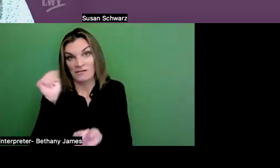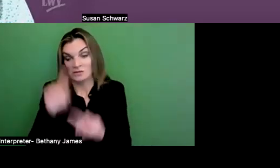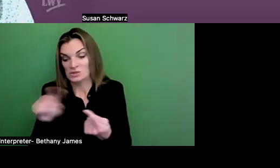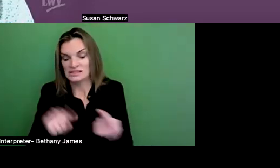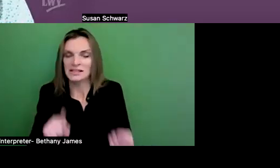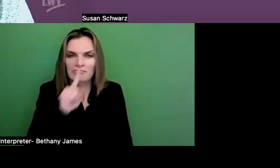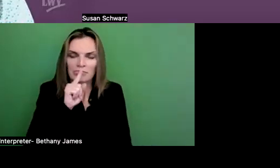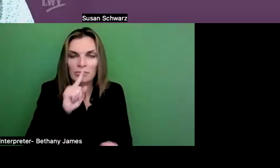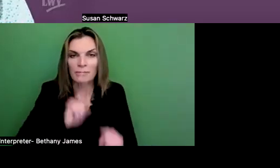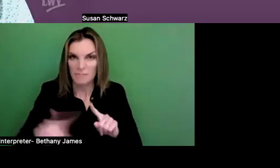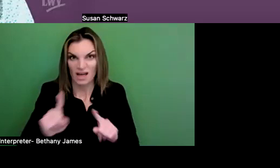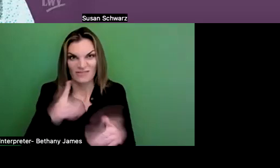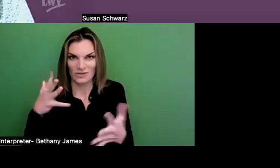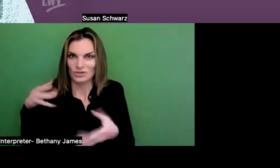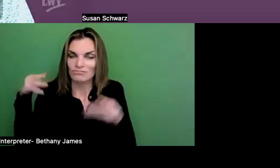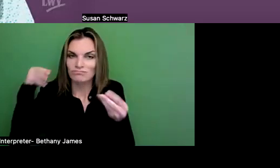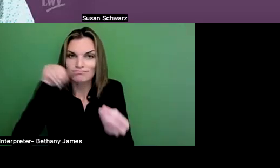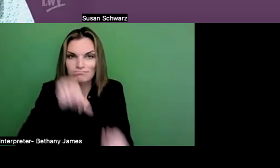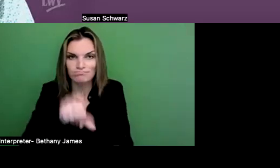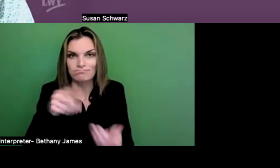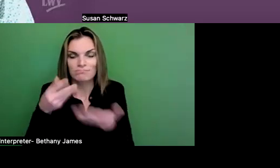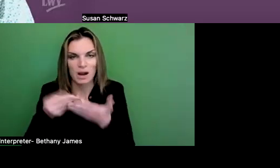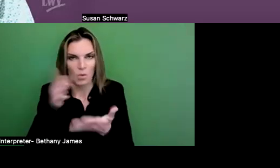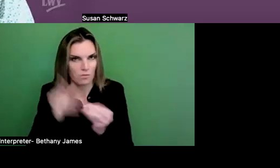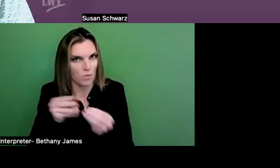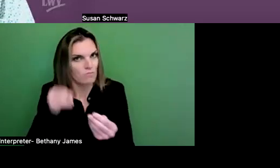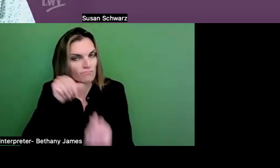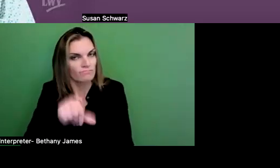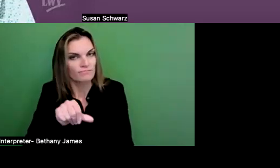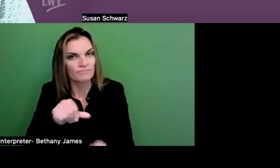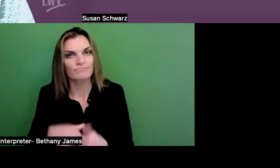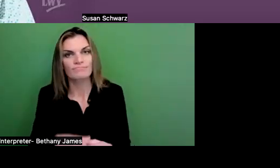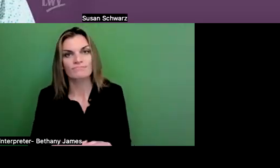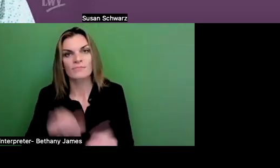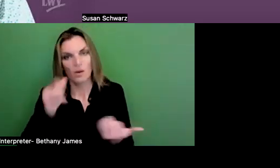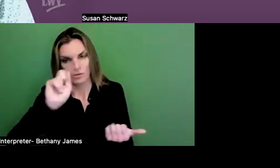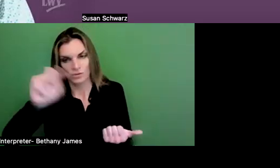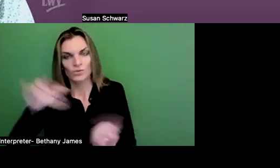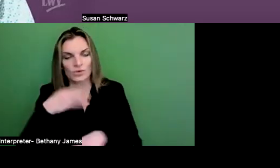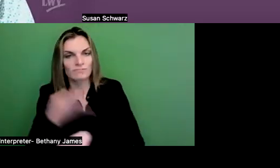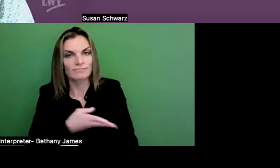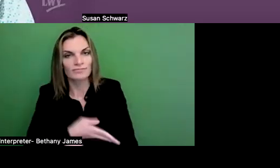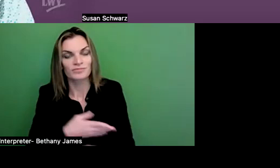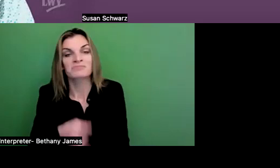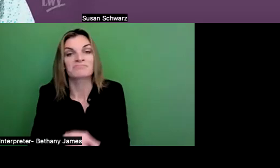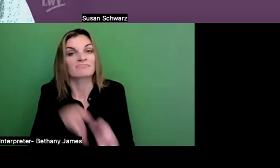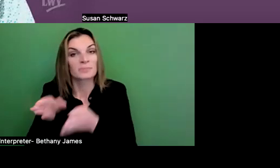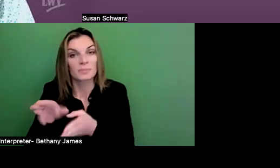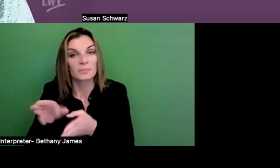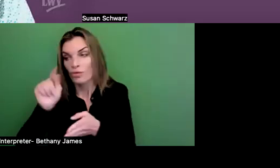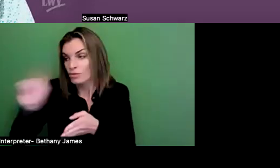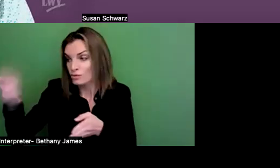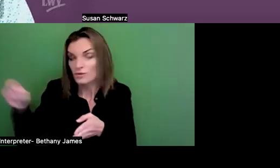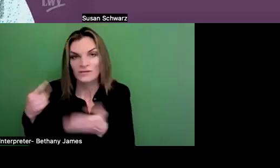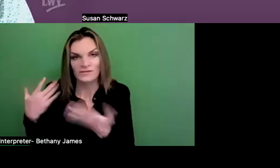money on upgrading it, as we have some other village property. And along with the rest of the infrastructure, we have spent millions